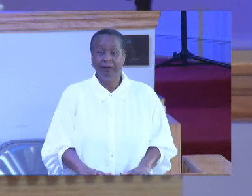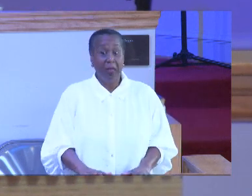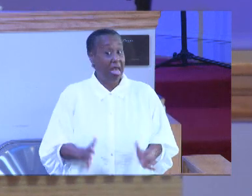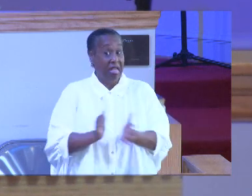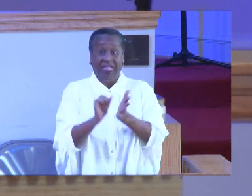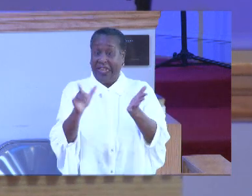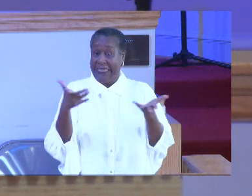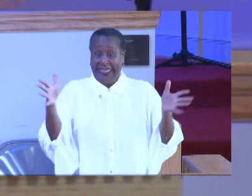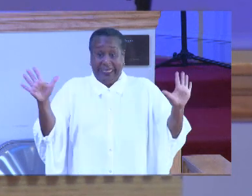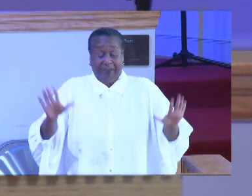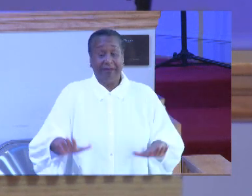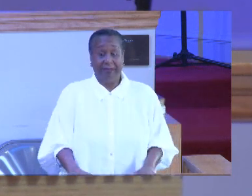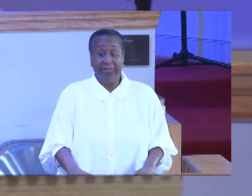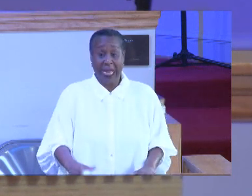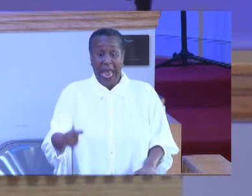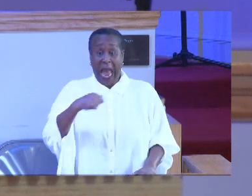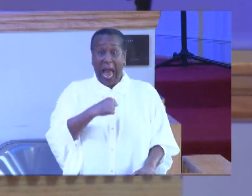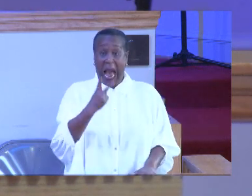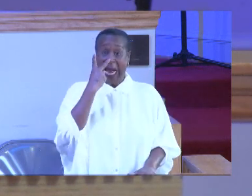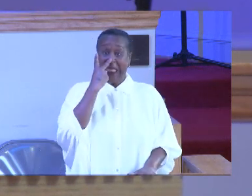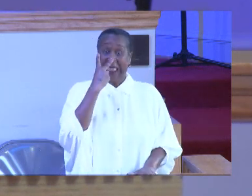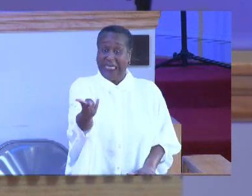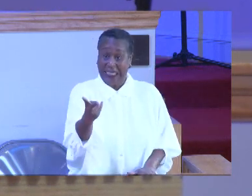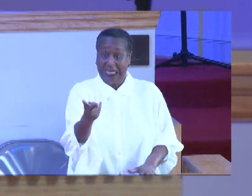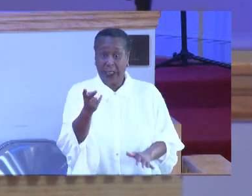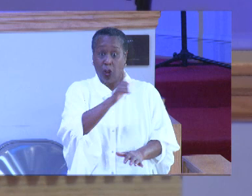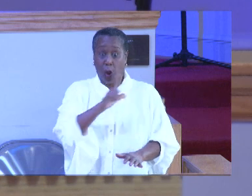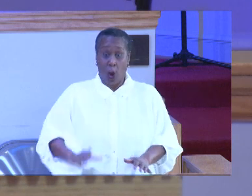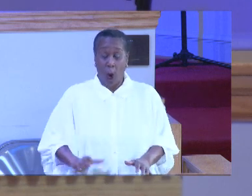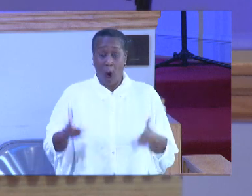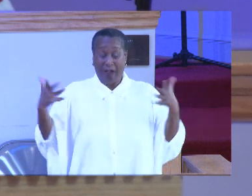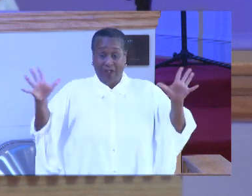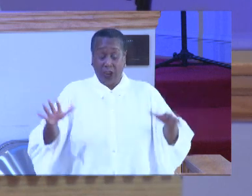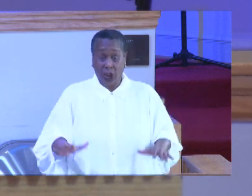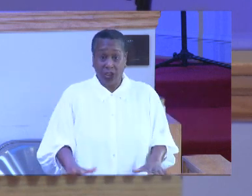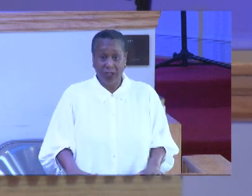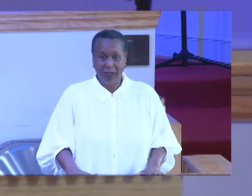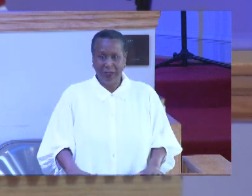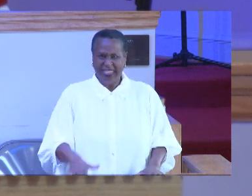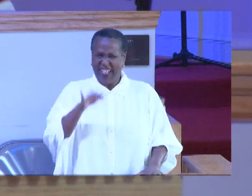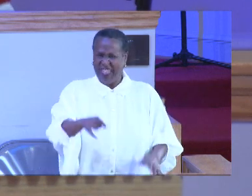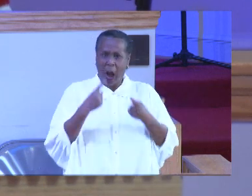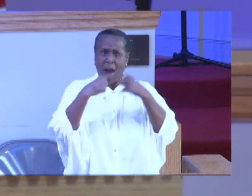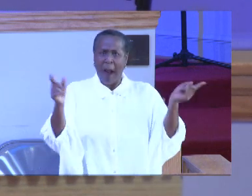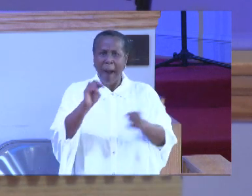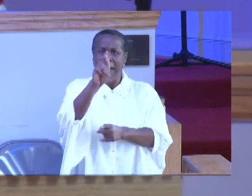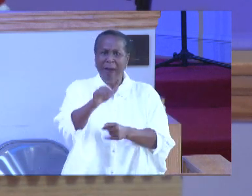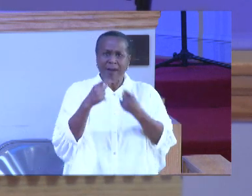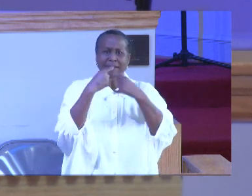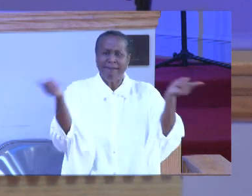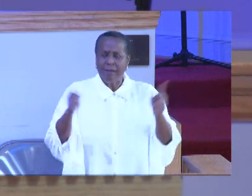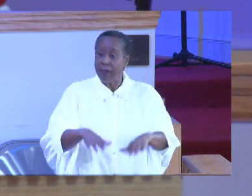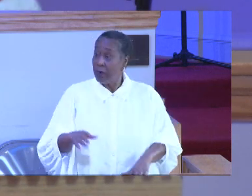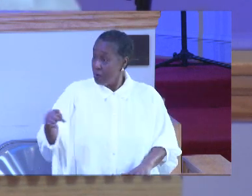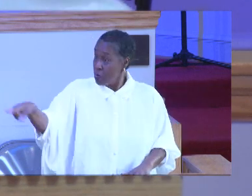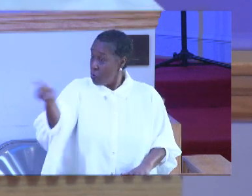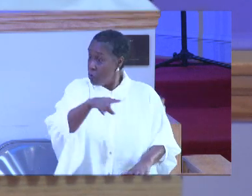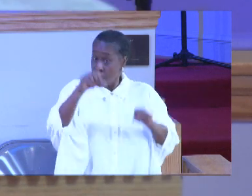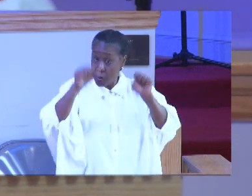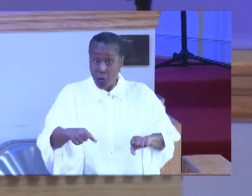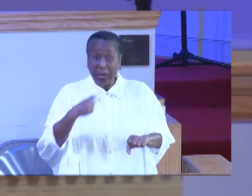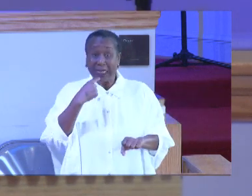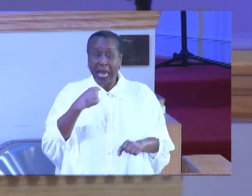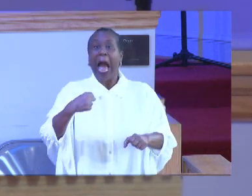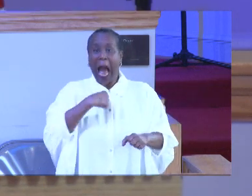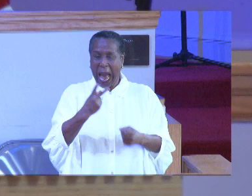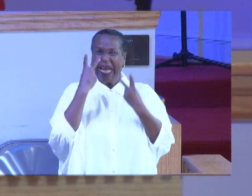That's it right there. I've seen the Lord. I wonder, do I have anybody here that can say like Mary, I've